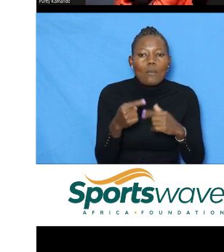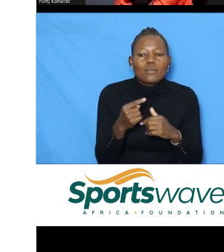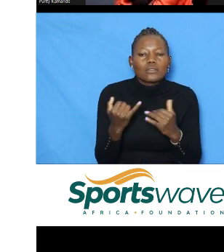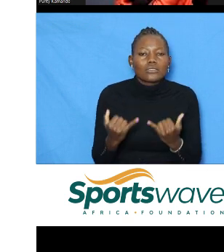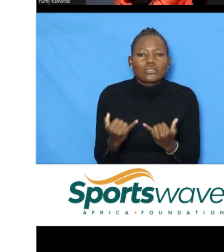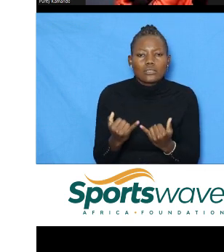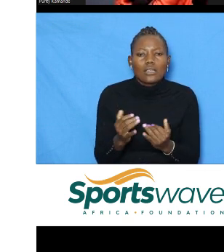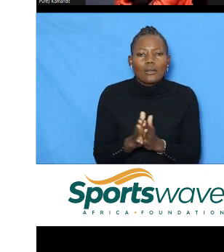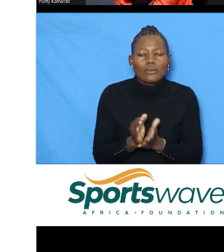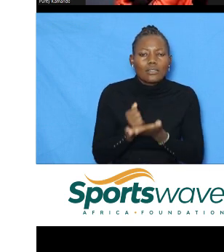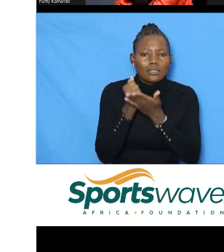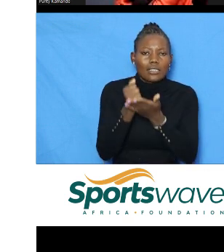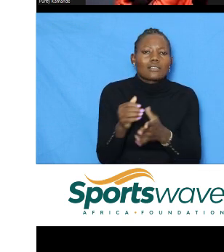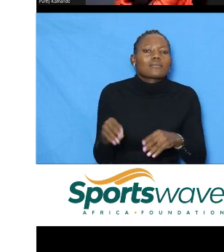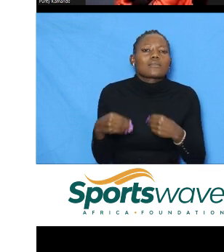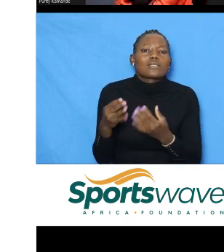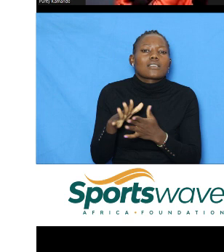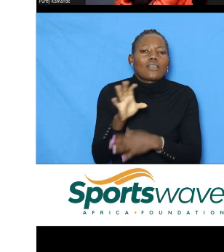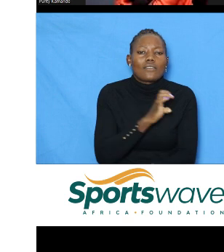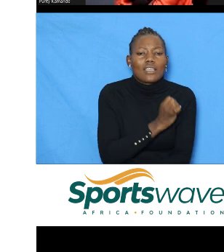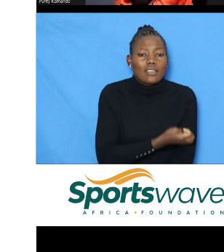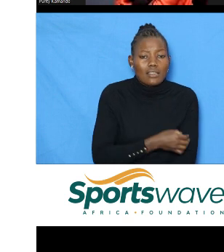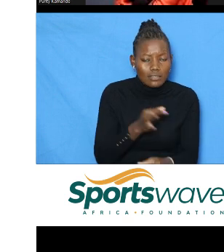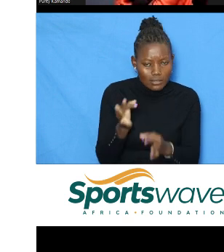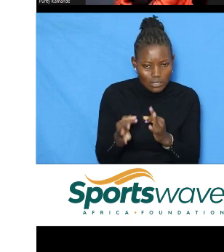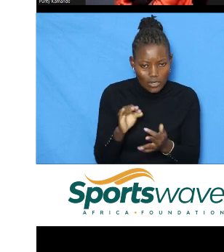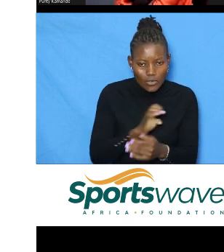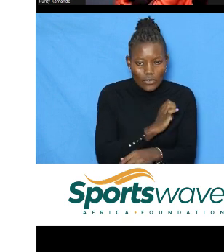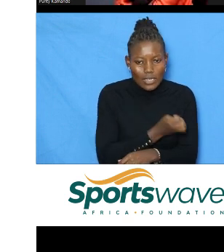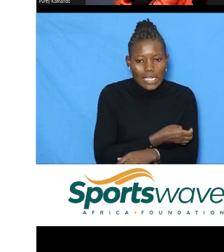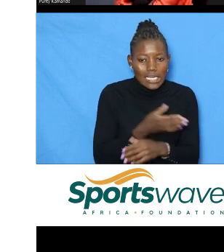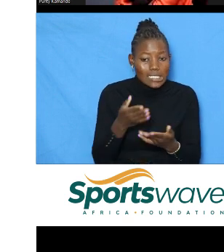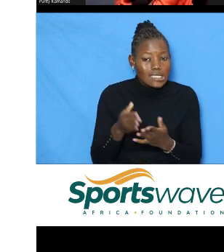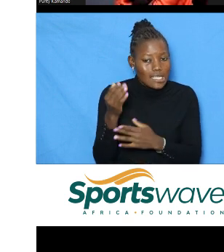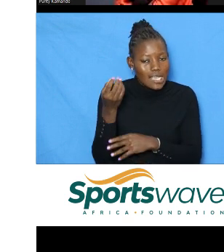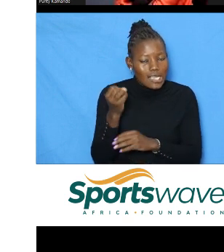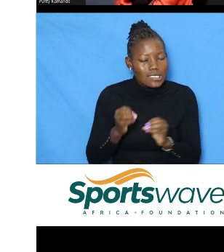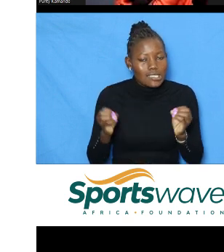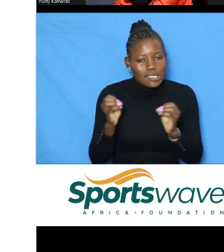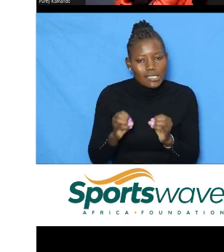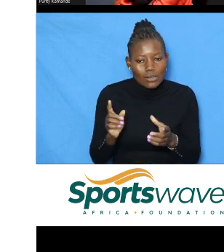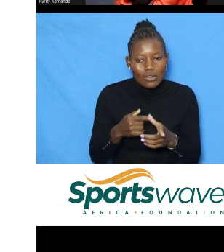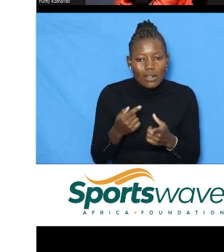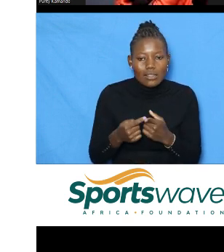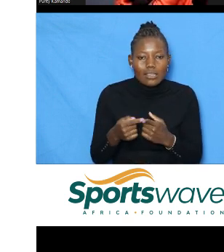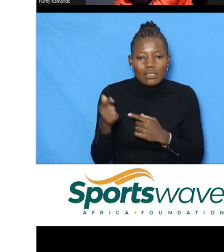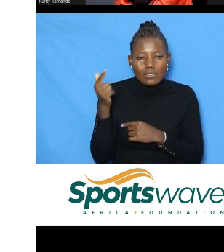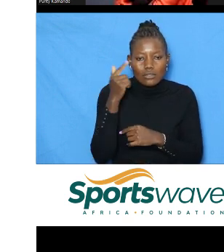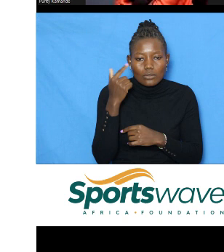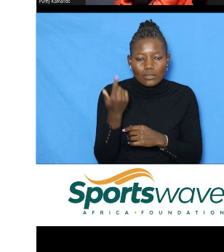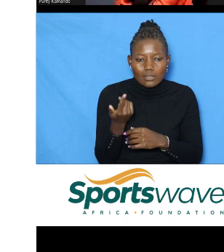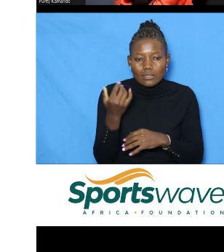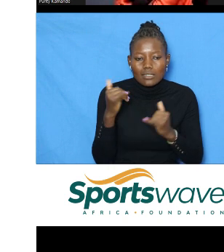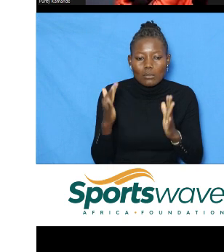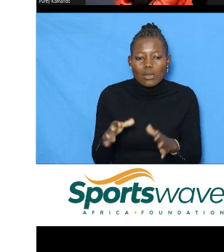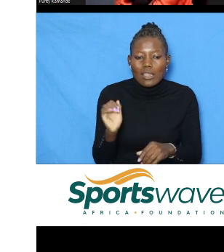So aids in providing energy, because if energy is not present for the muscles, for the brain, then you will find that the athlete